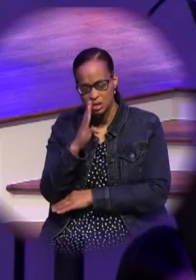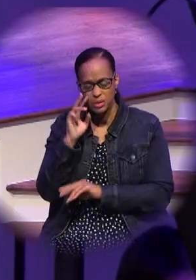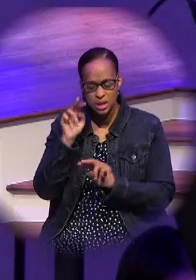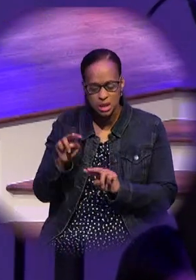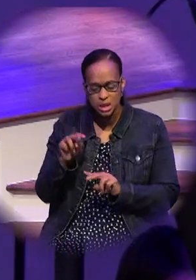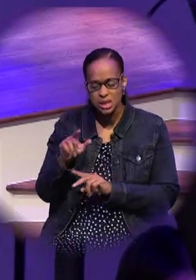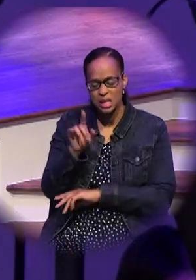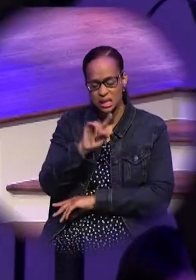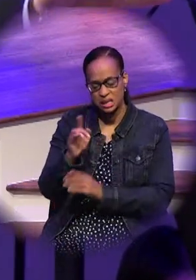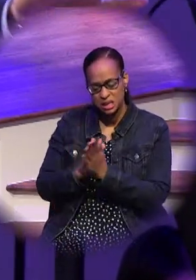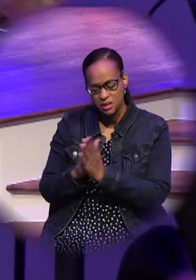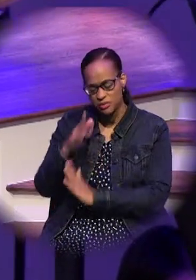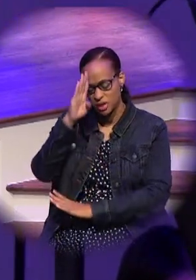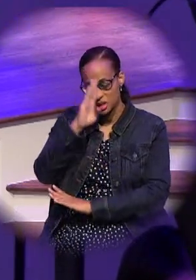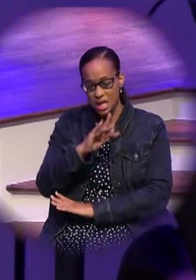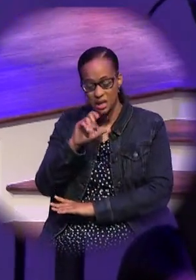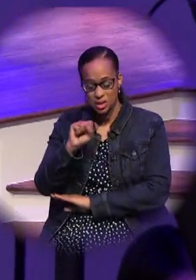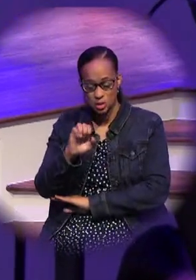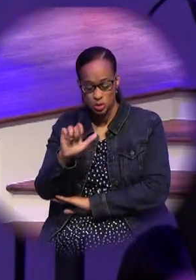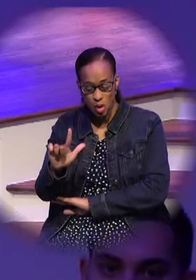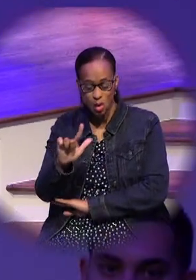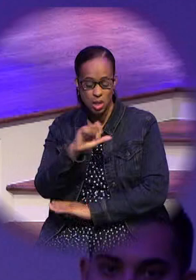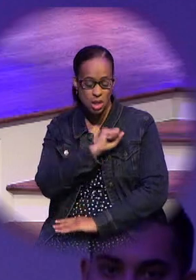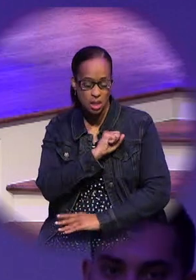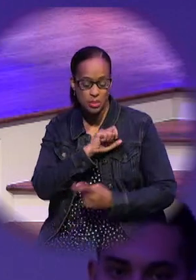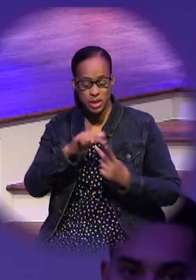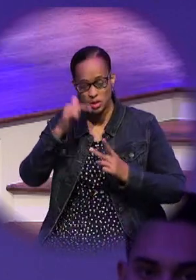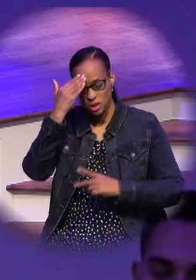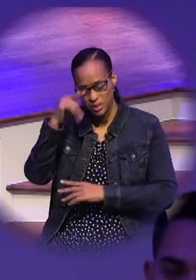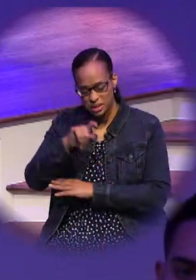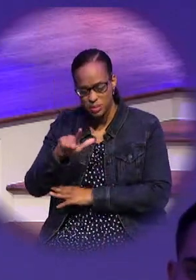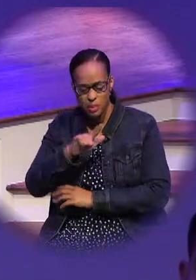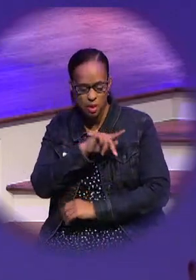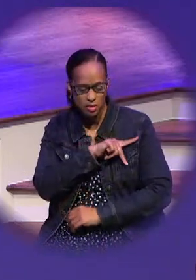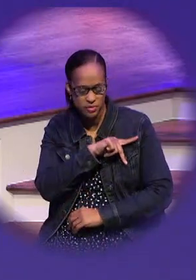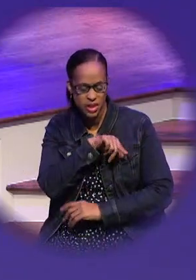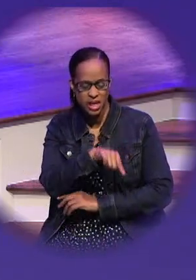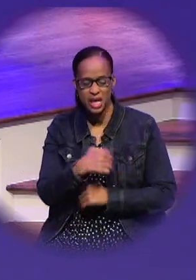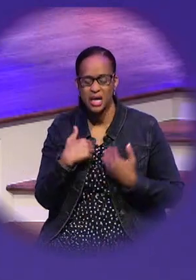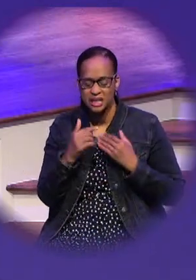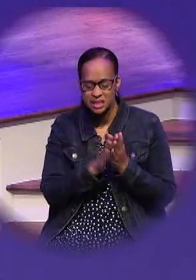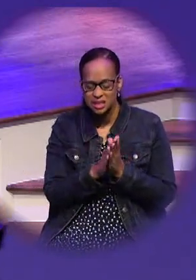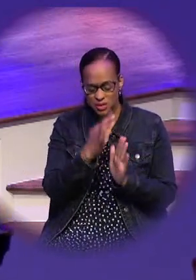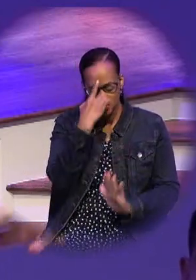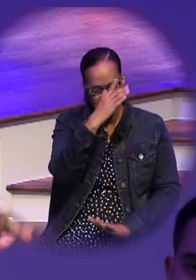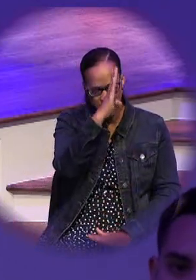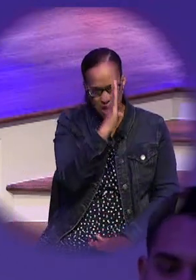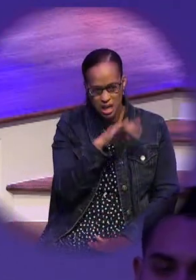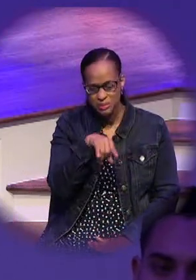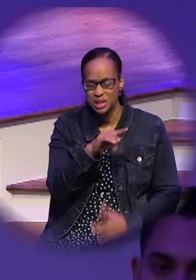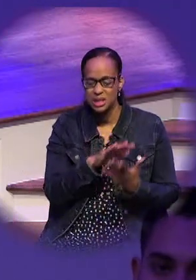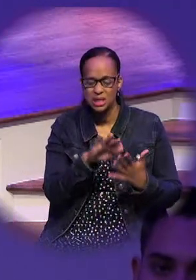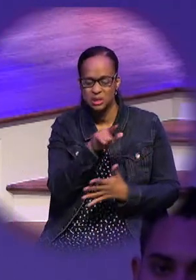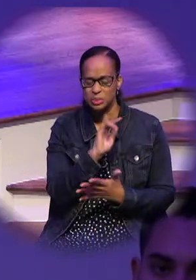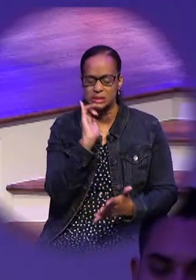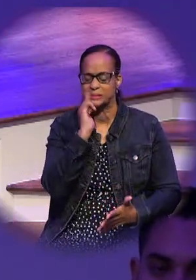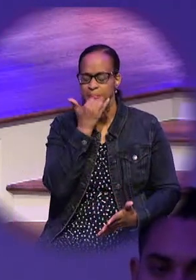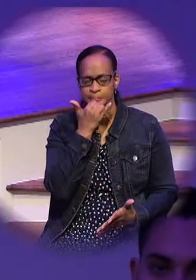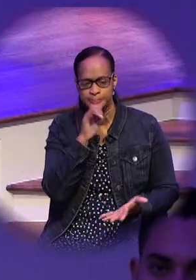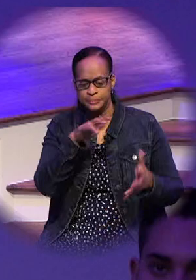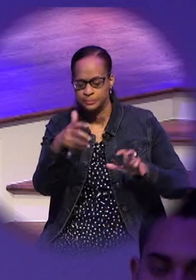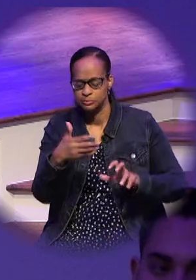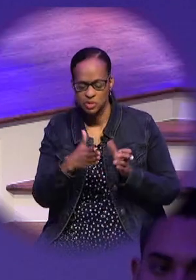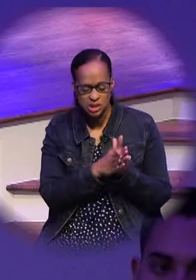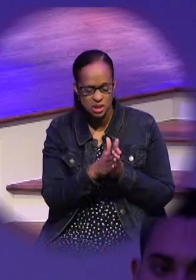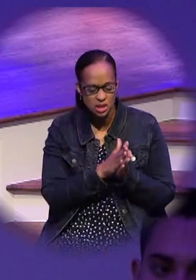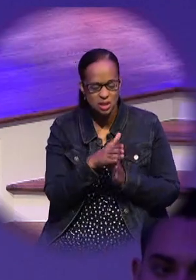zeal for God. His name was Saul. We know him as Paul. They had zeal for God, but it was misdirected zeal. It was zeal that